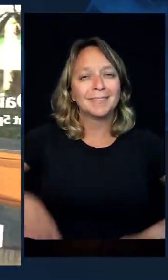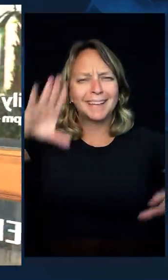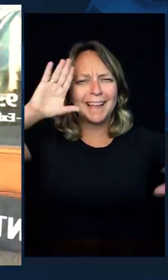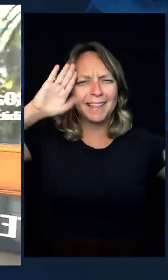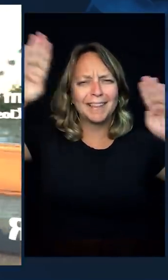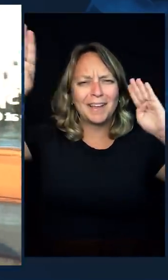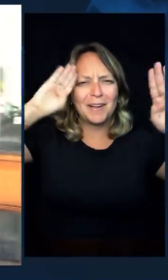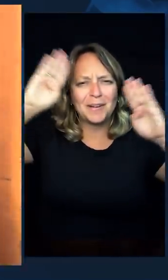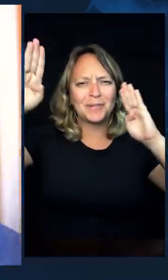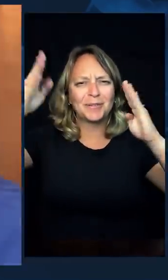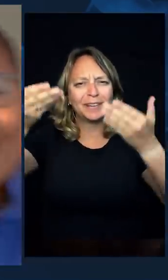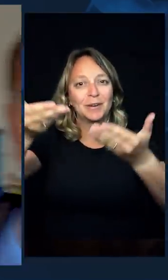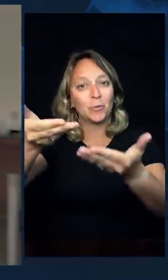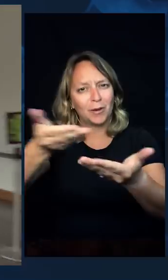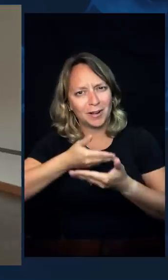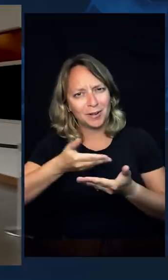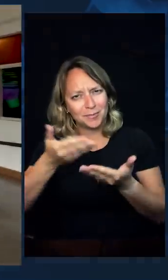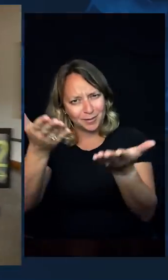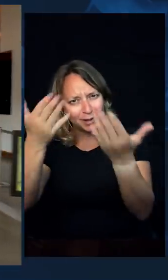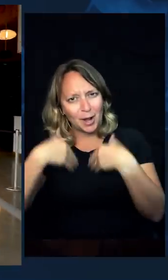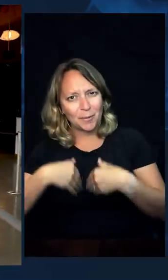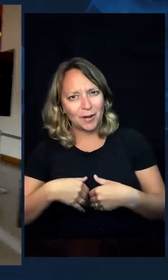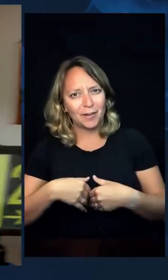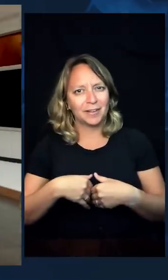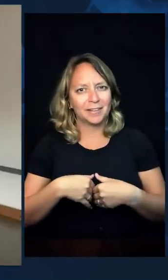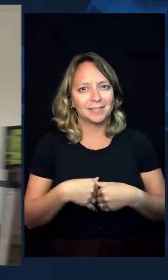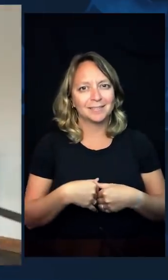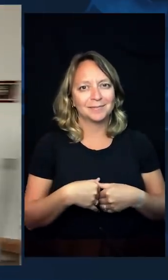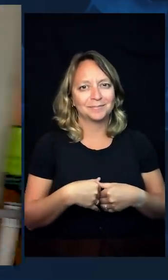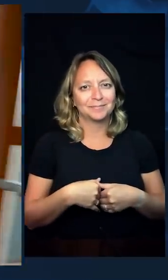Hello, welcome. Come on in.